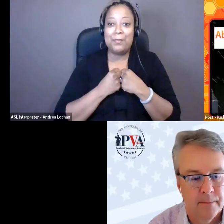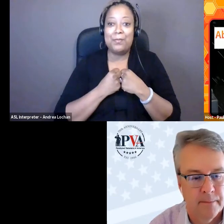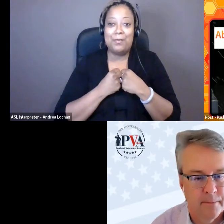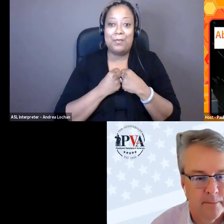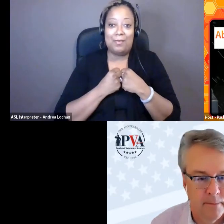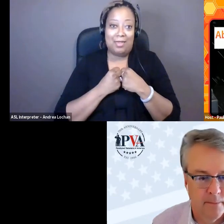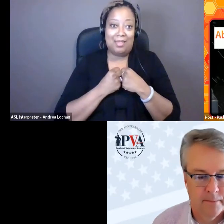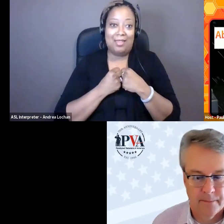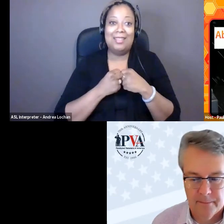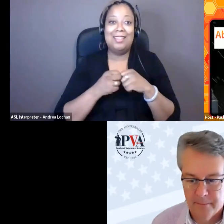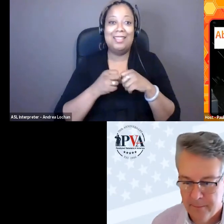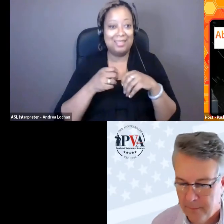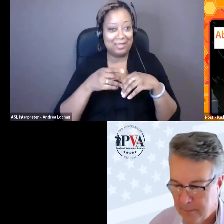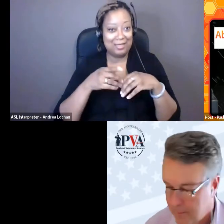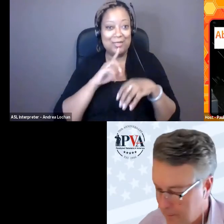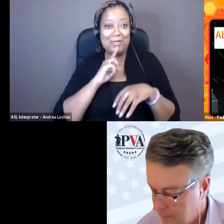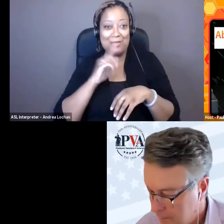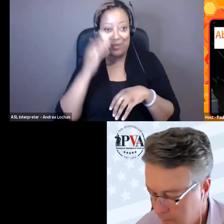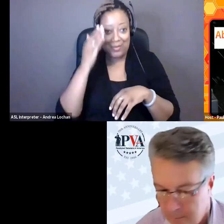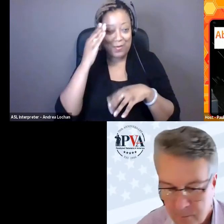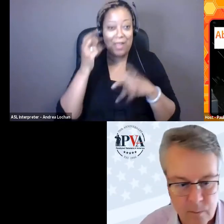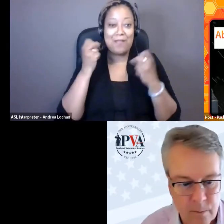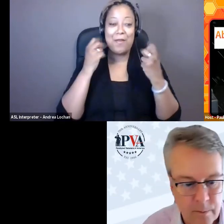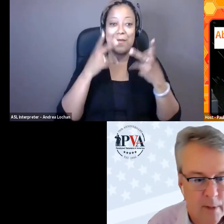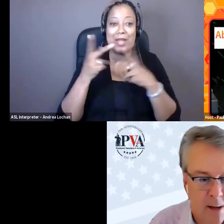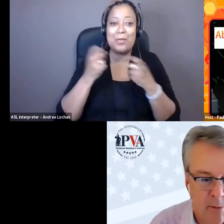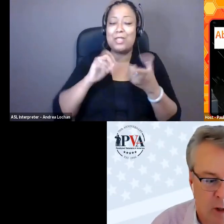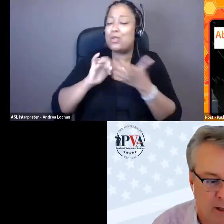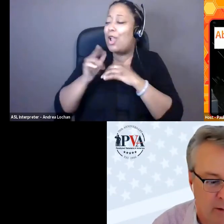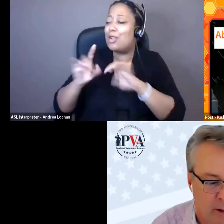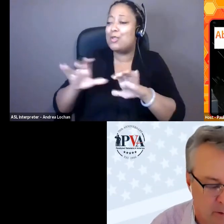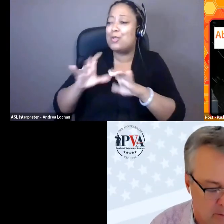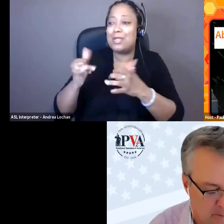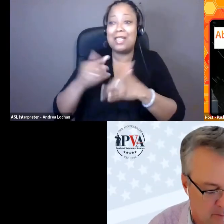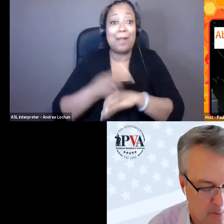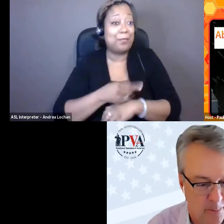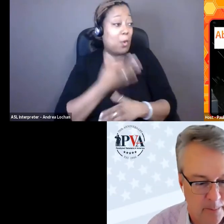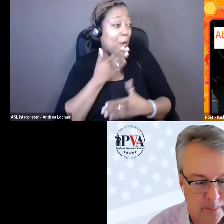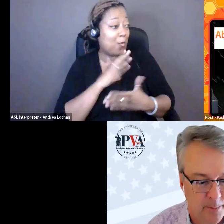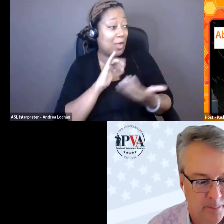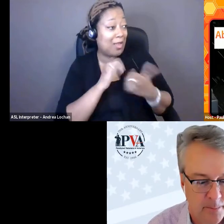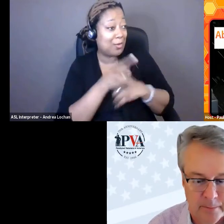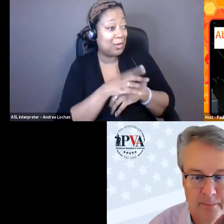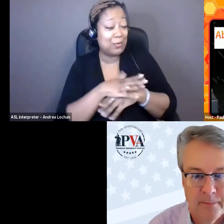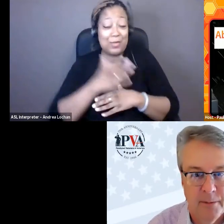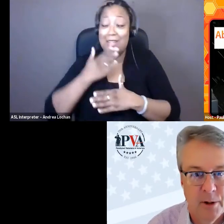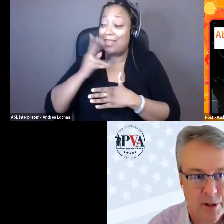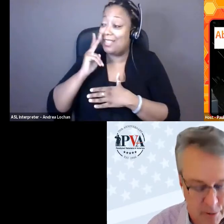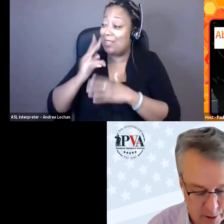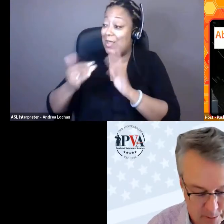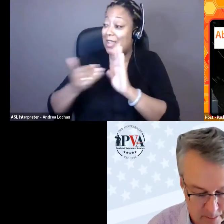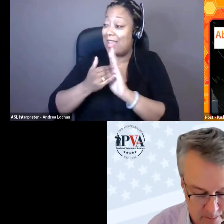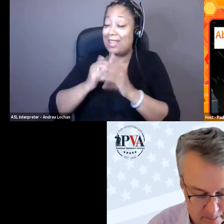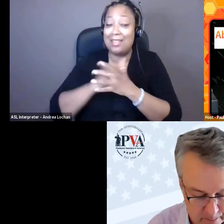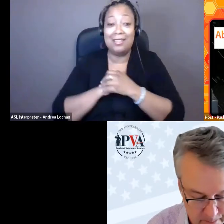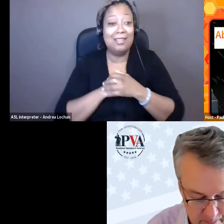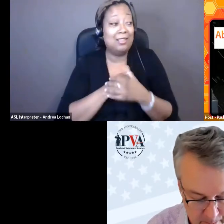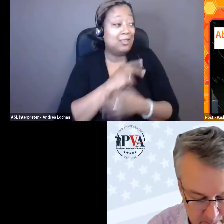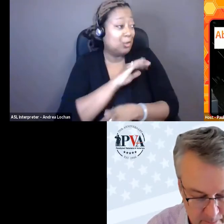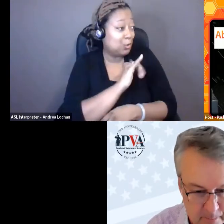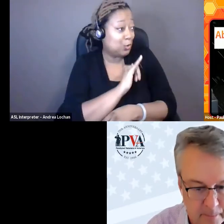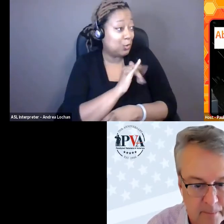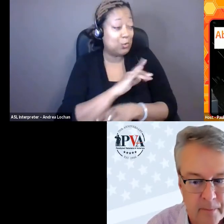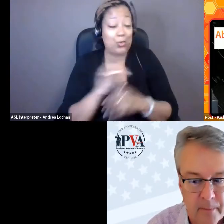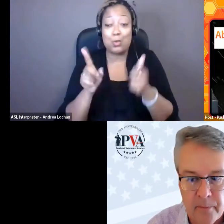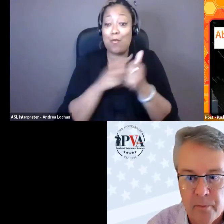lot of questions. So let's get to it. Right. How you doing today, Mark? I'm doing well. How are you? Good. Good to see you again. All right. So good to see you too. Here's the first